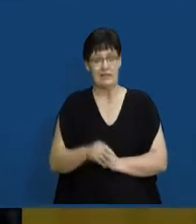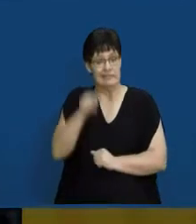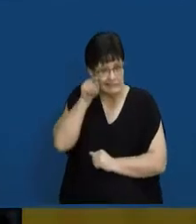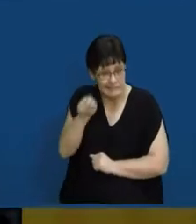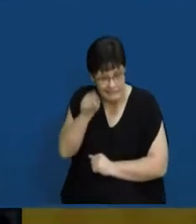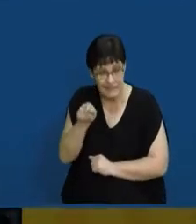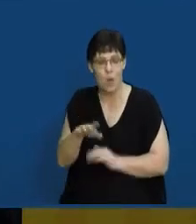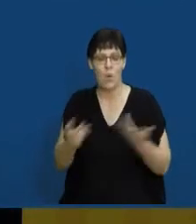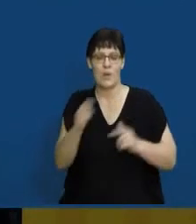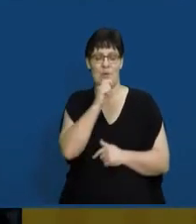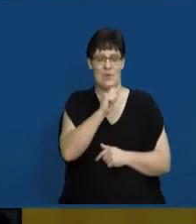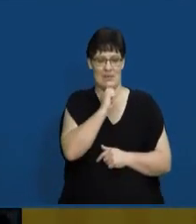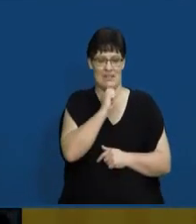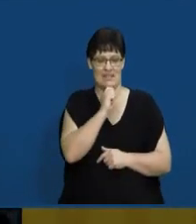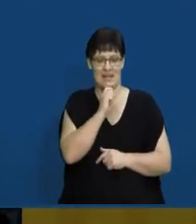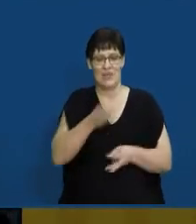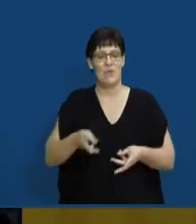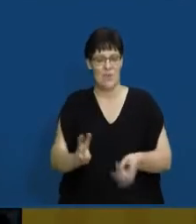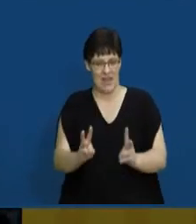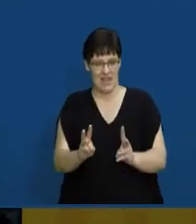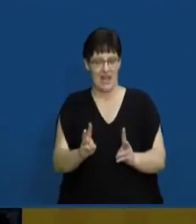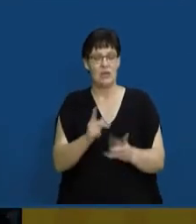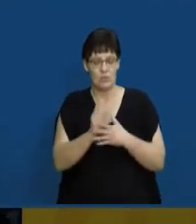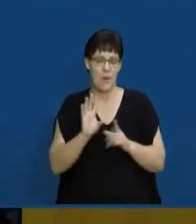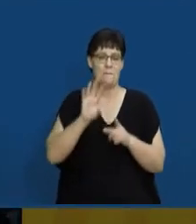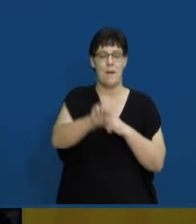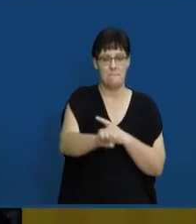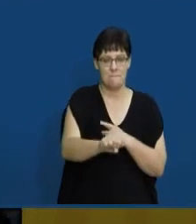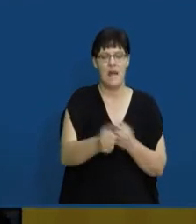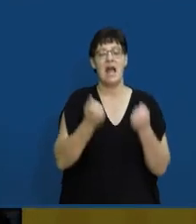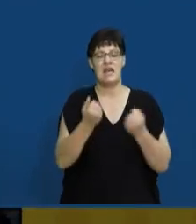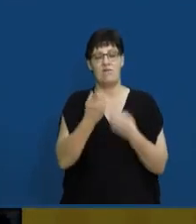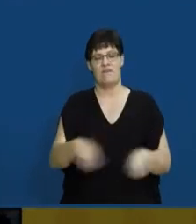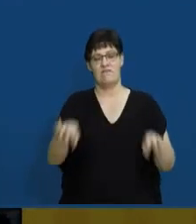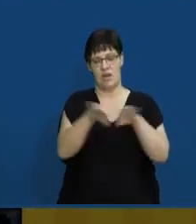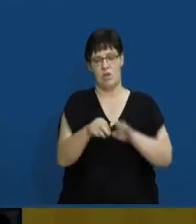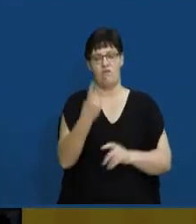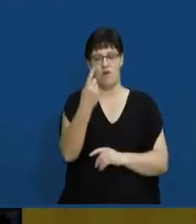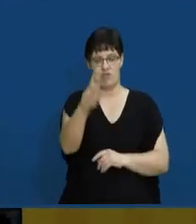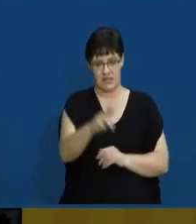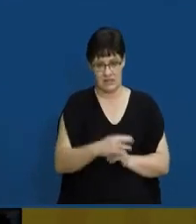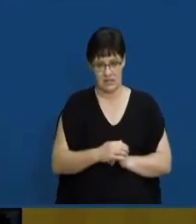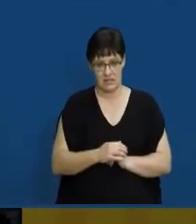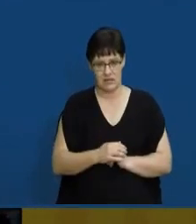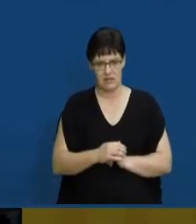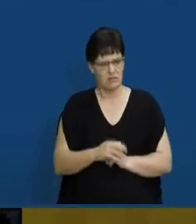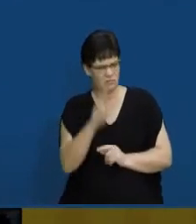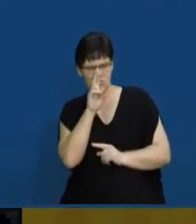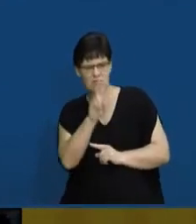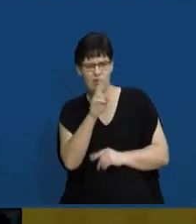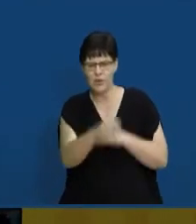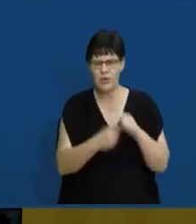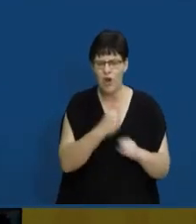we use this method in order to arrive at our carrying value of 1 Rand. What do you note from this year?